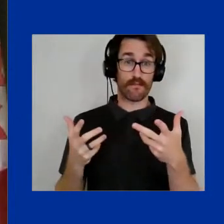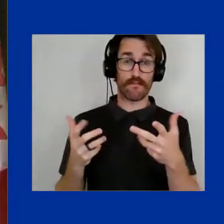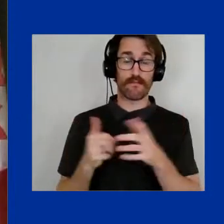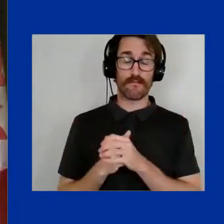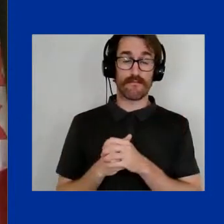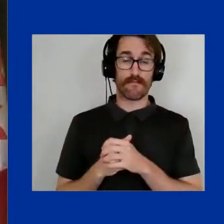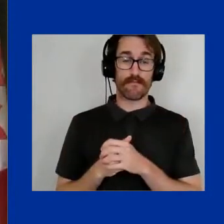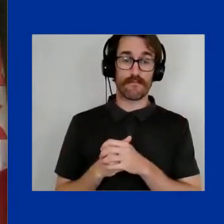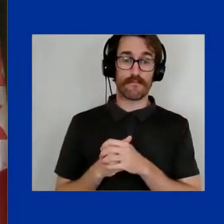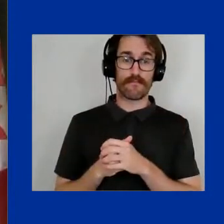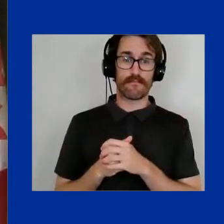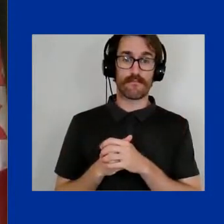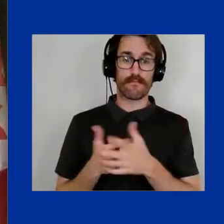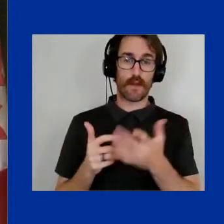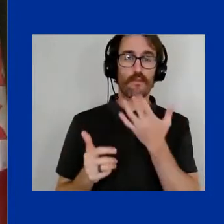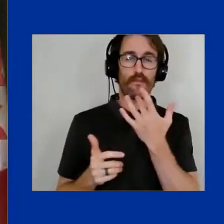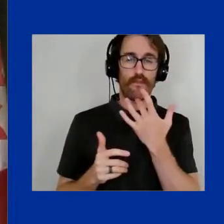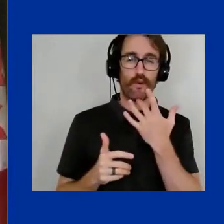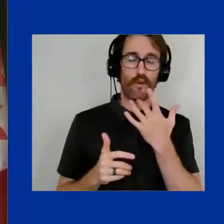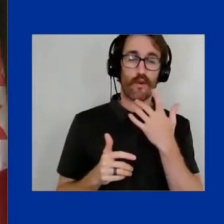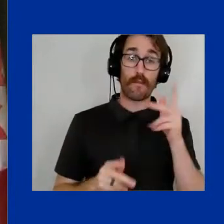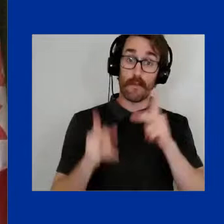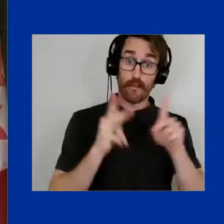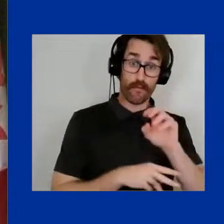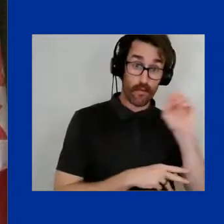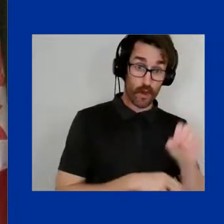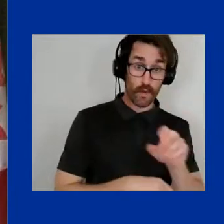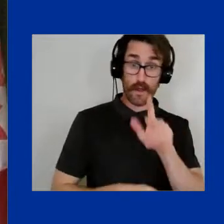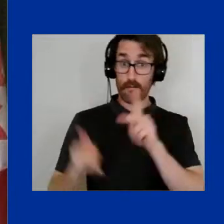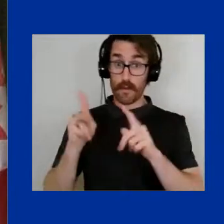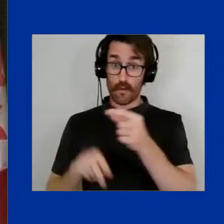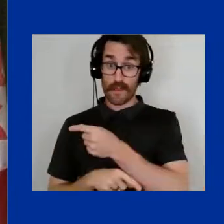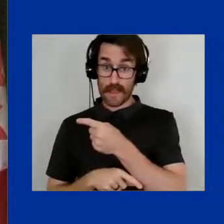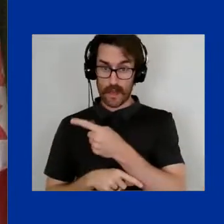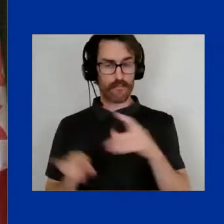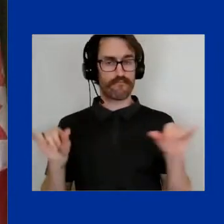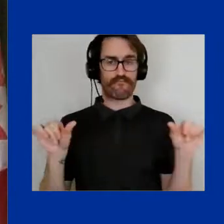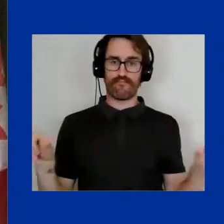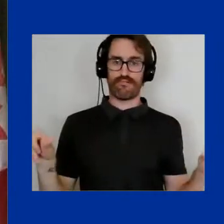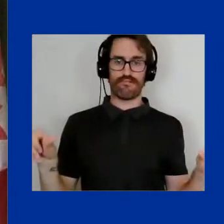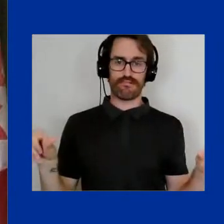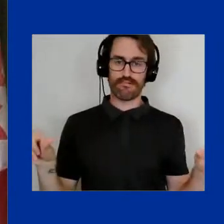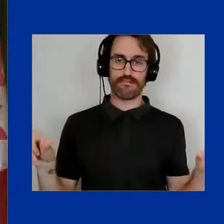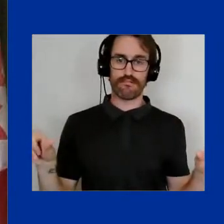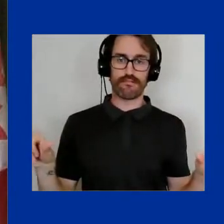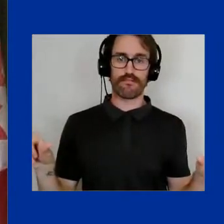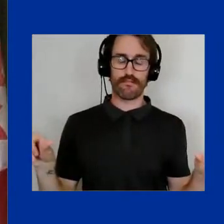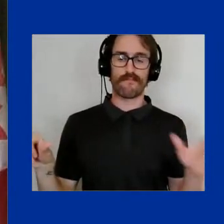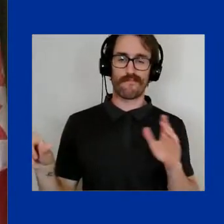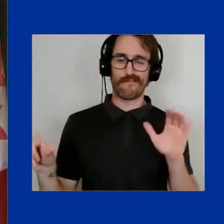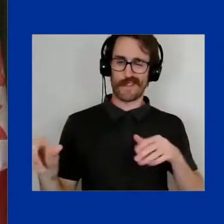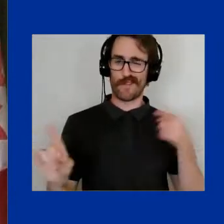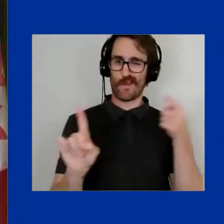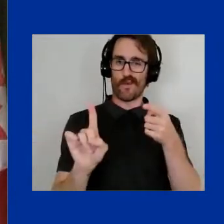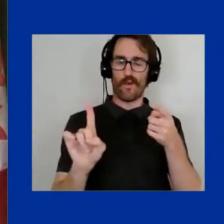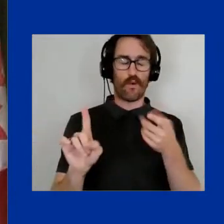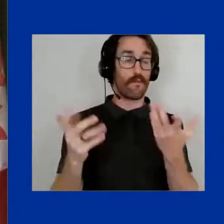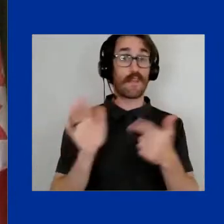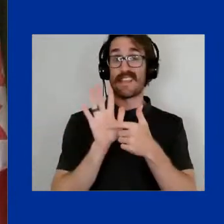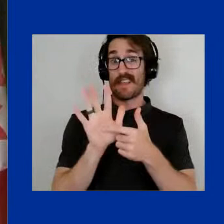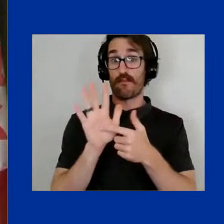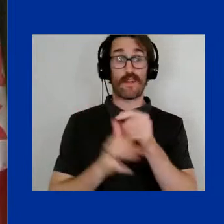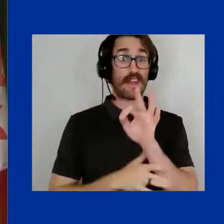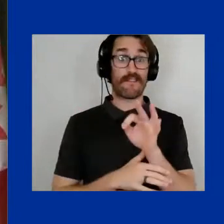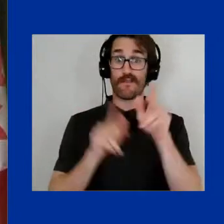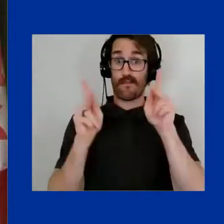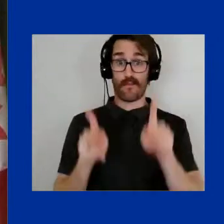to cross the river on one side and the other one. For example, if someone